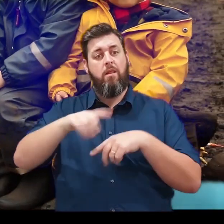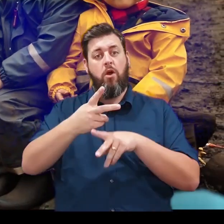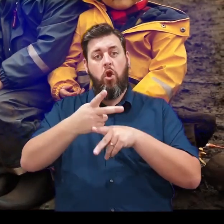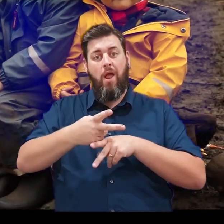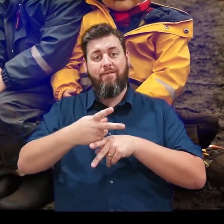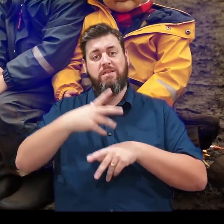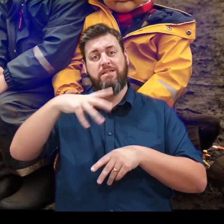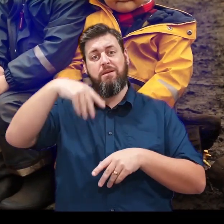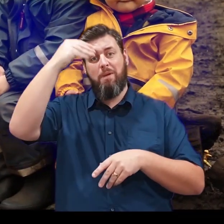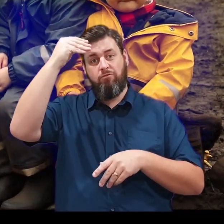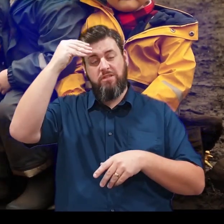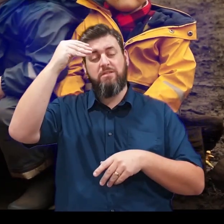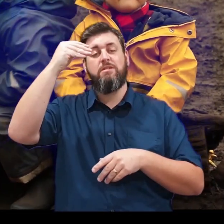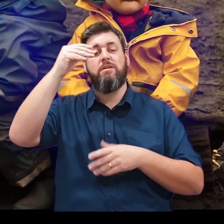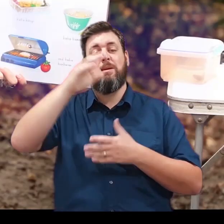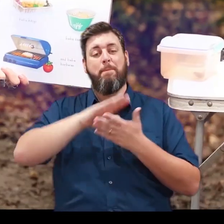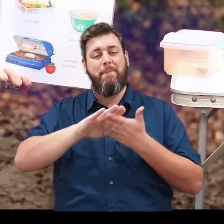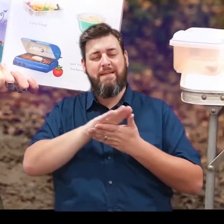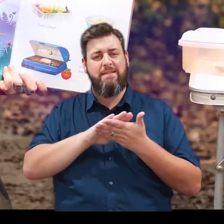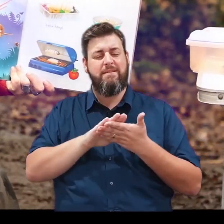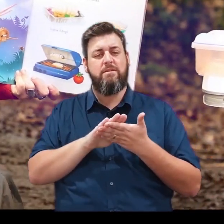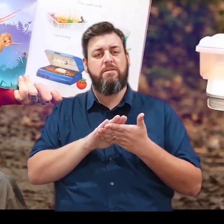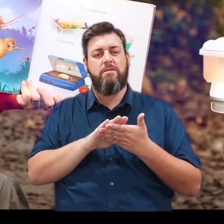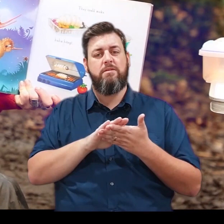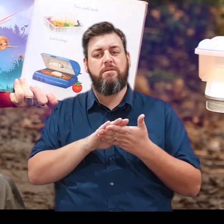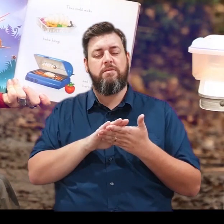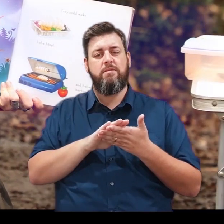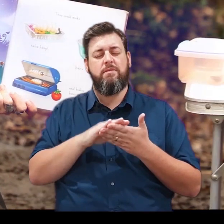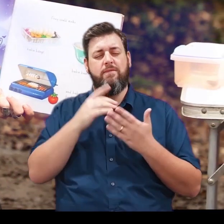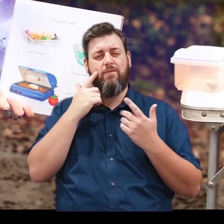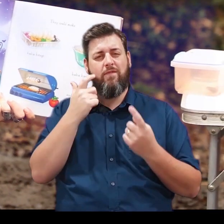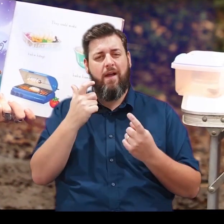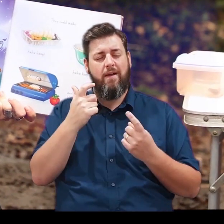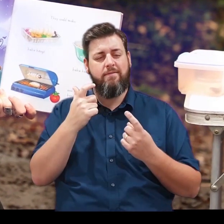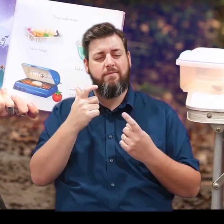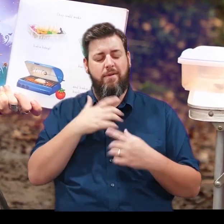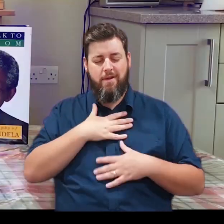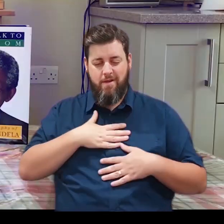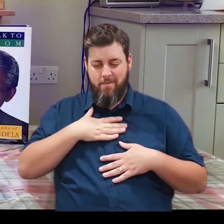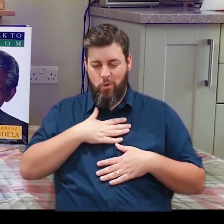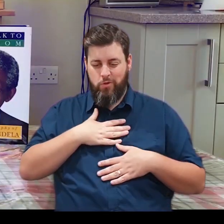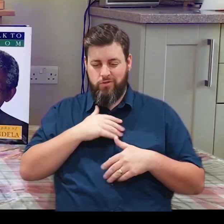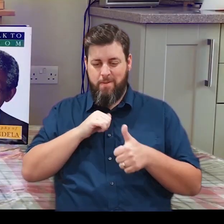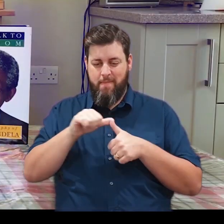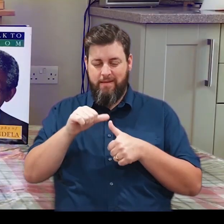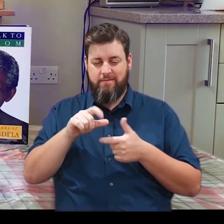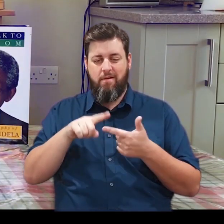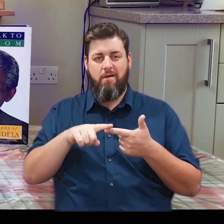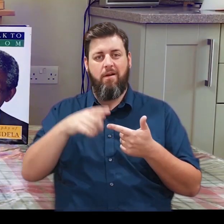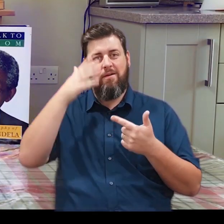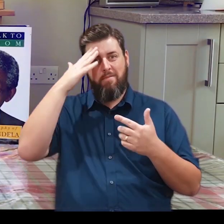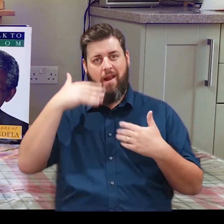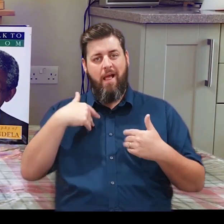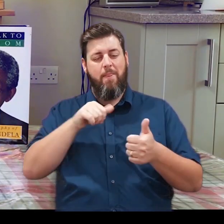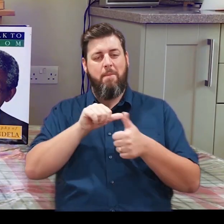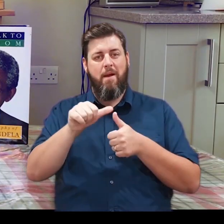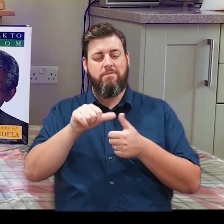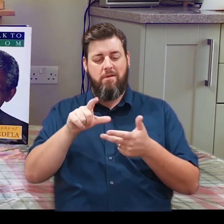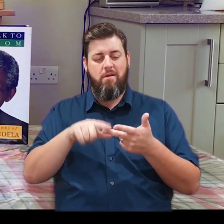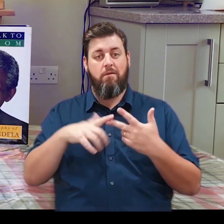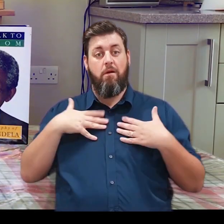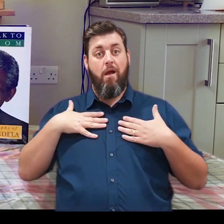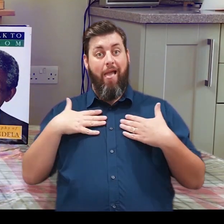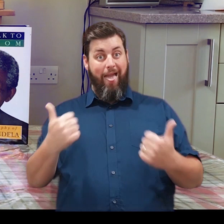can find that our emotions are healthier, our mental health is better, our physical health is